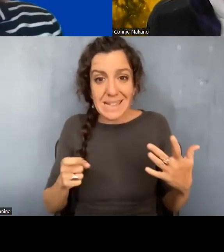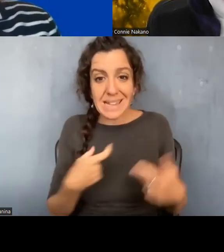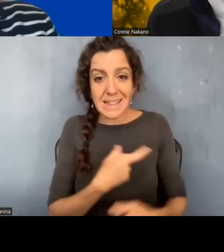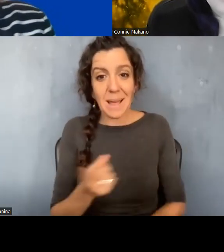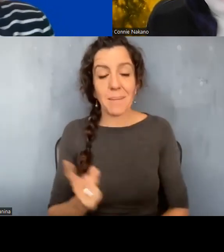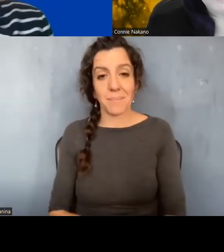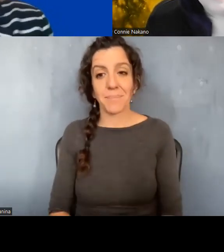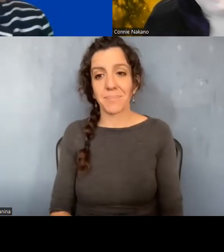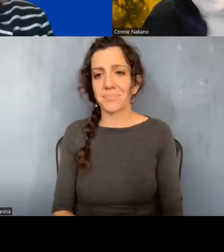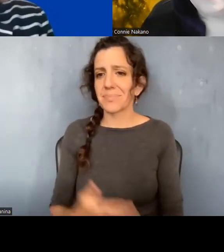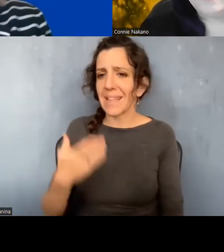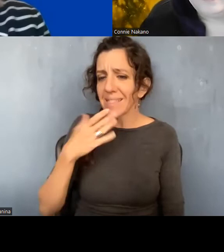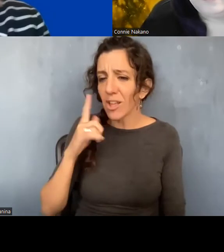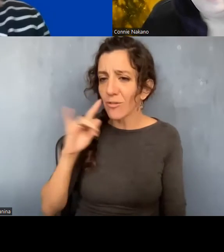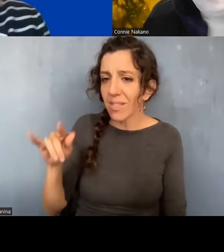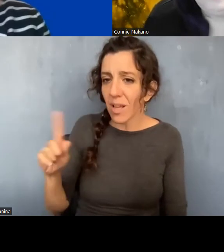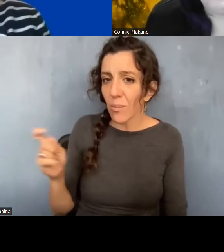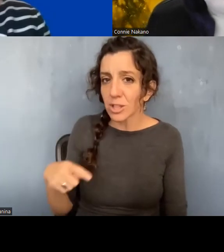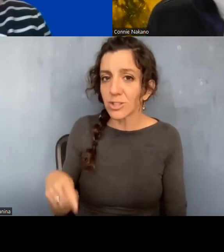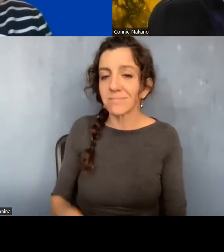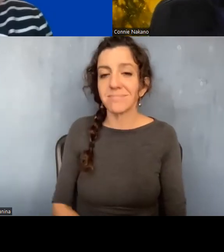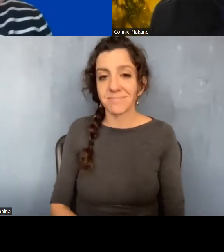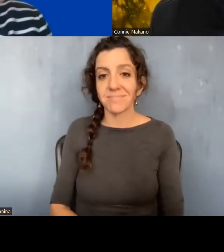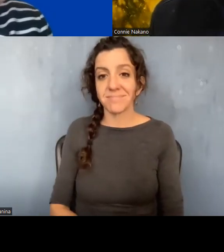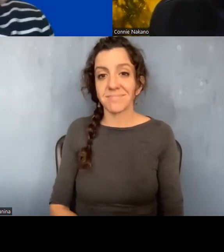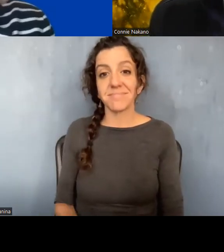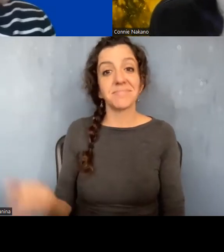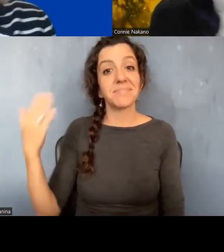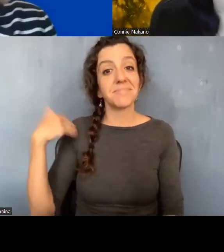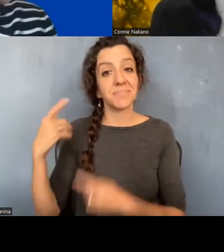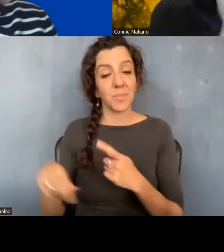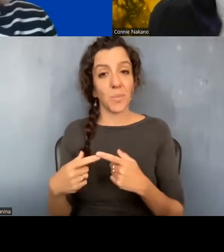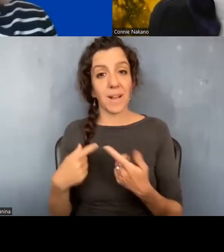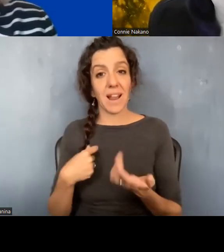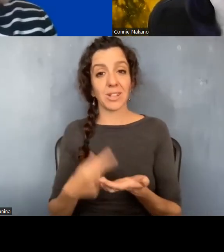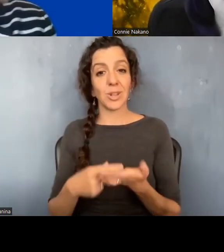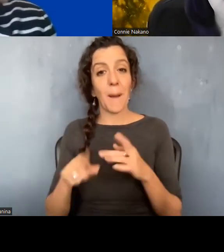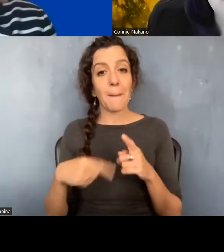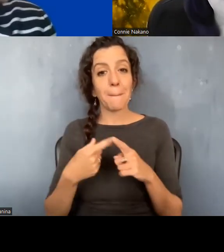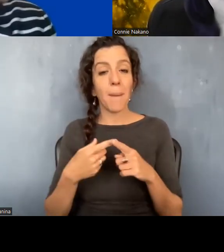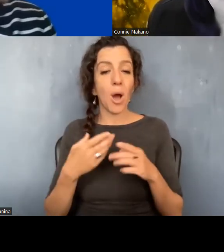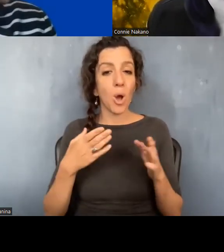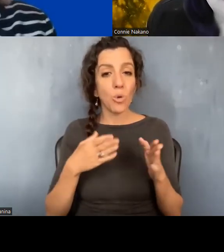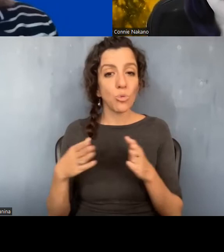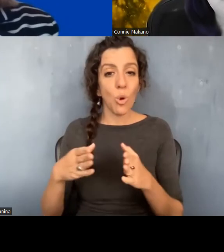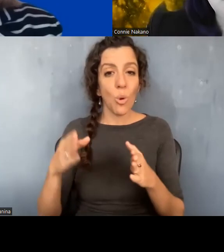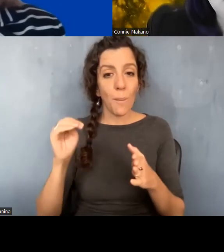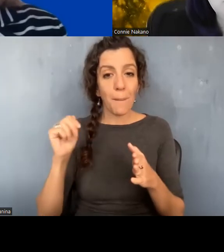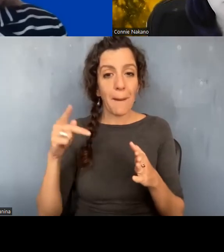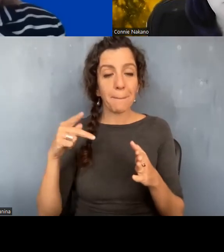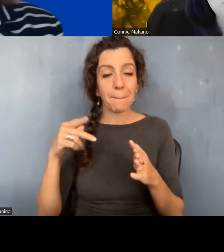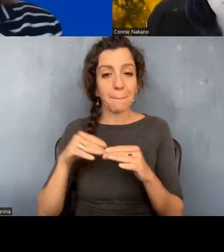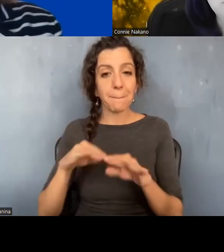Thank you for that question. So we earlier when I talked about the roadmap that's underway,